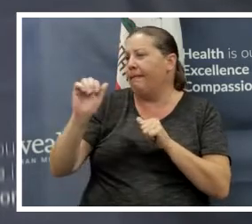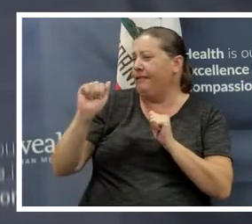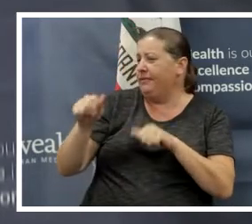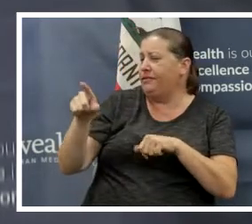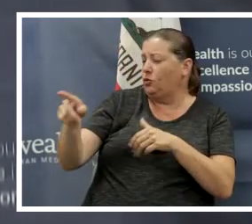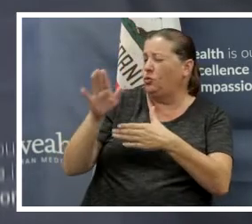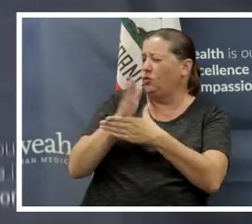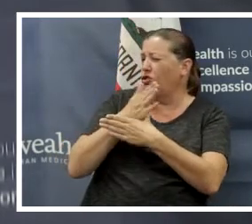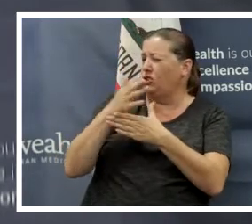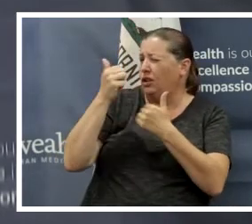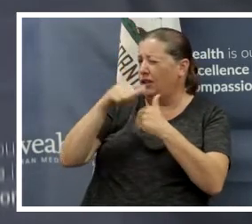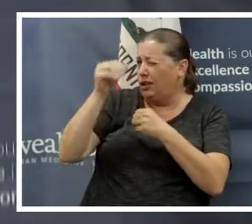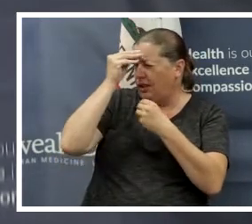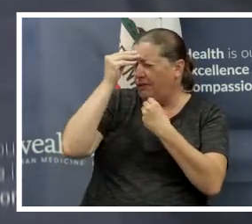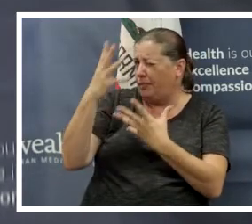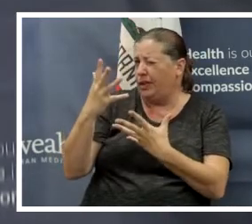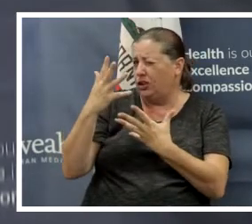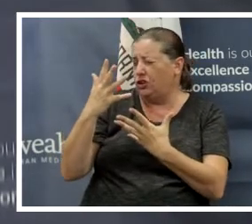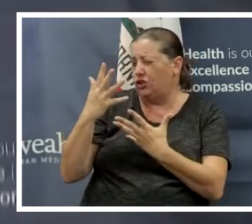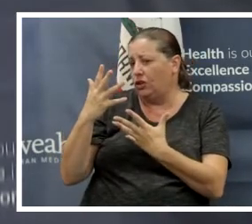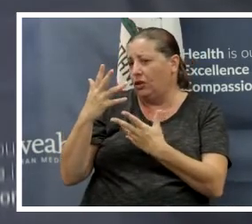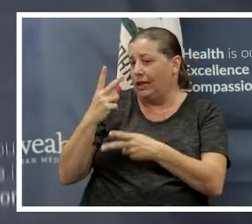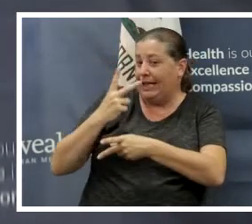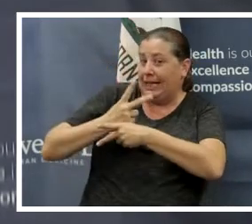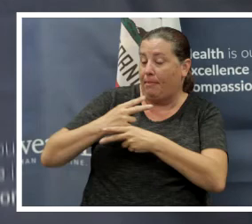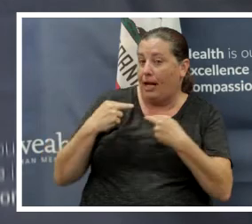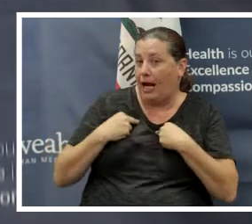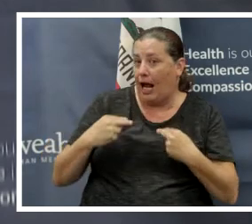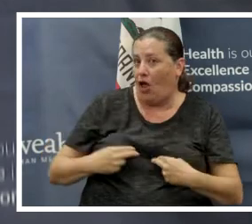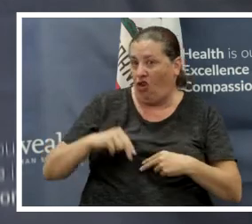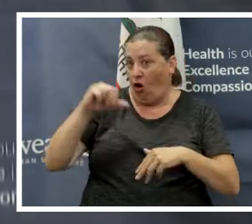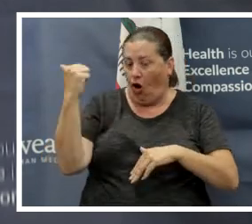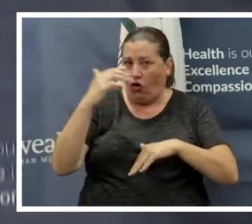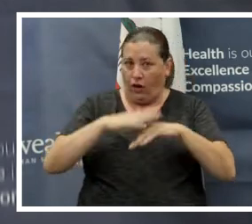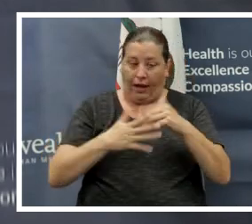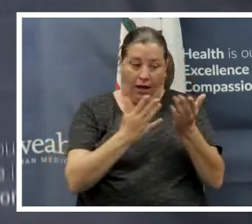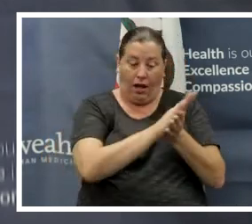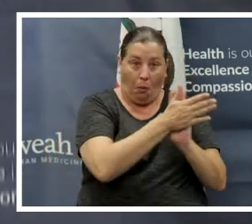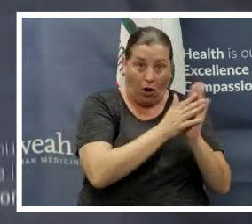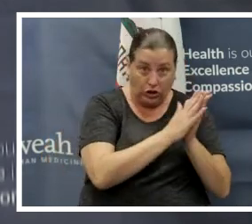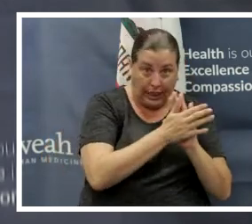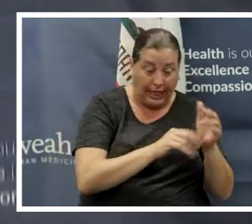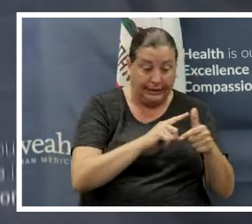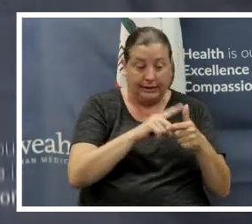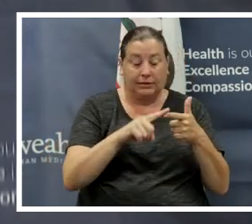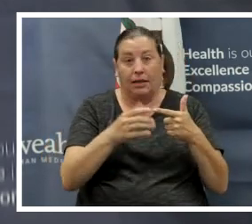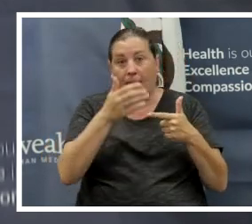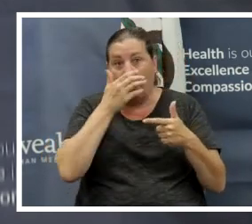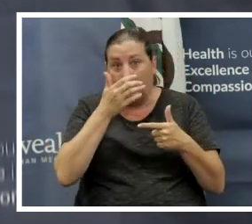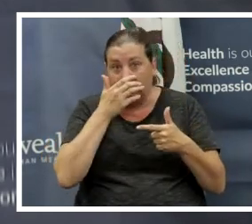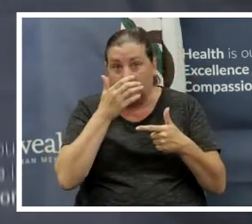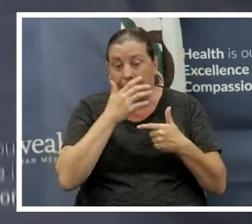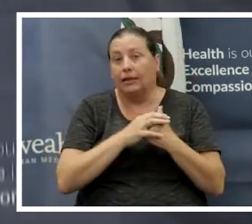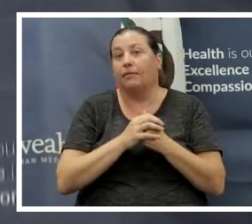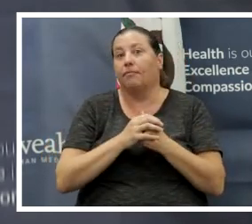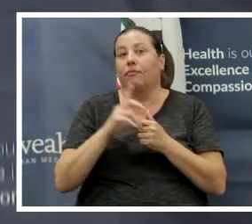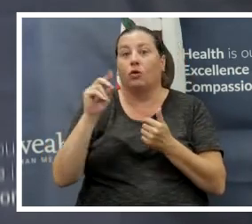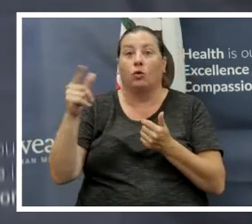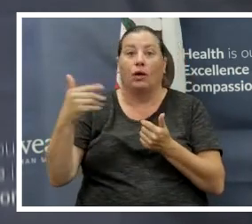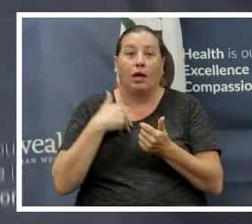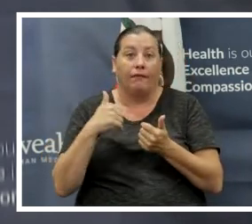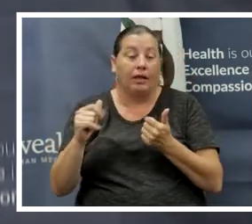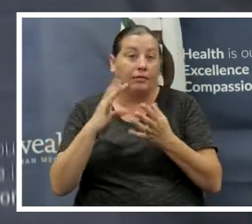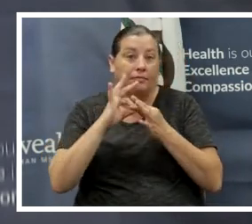keeping healthy other than masks, hand washing, and not touching your face? Do you have any information on the effects of